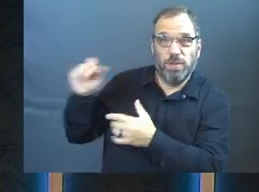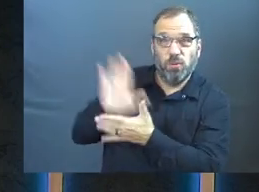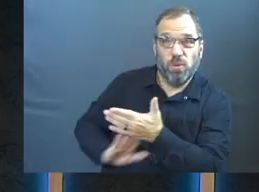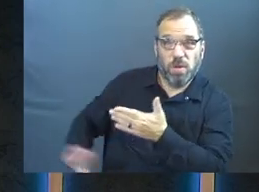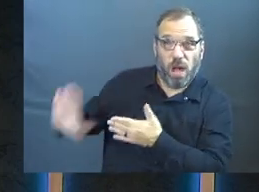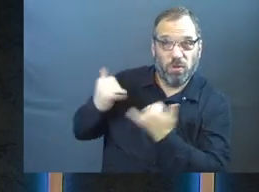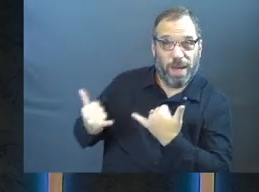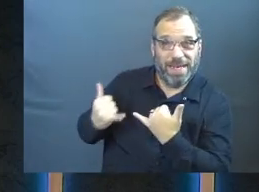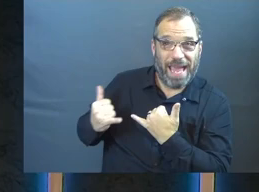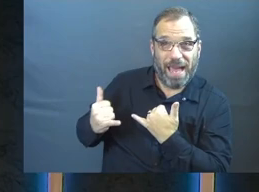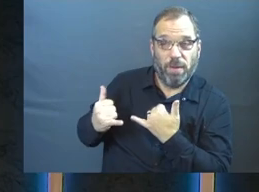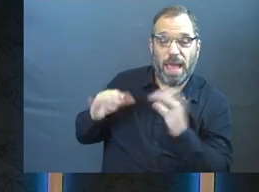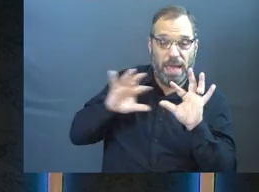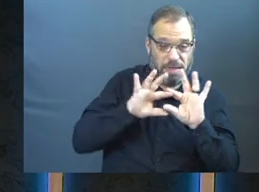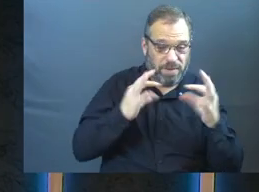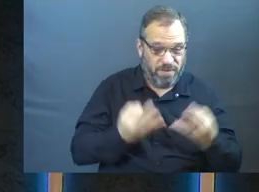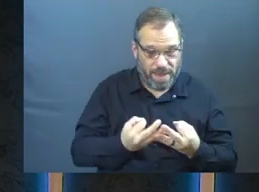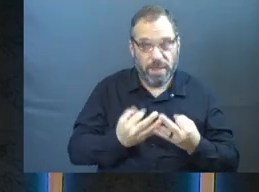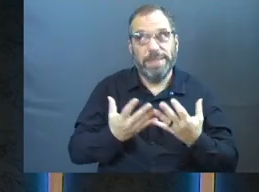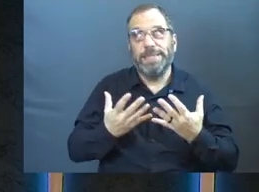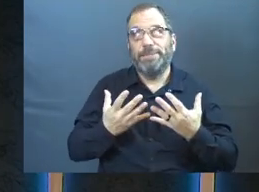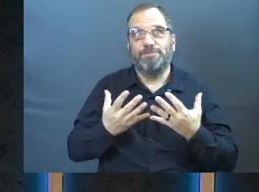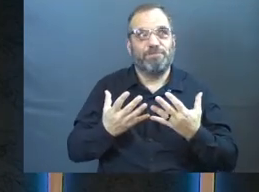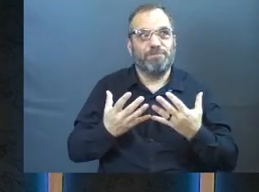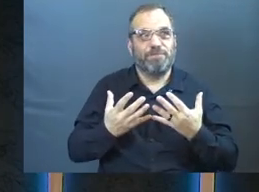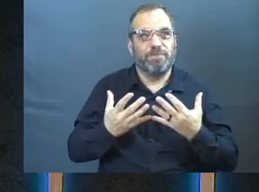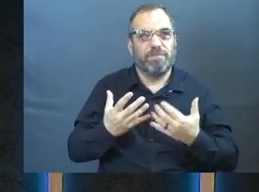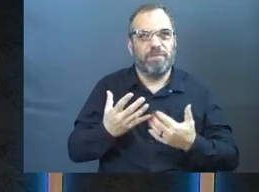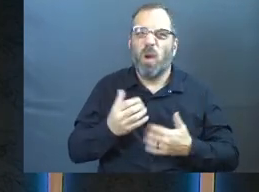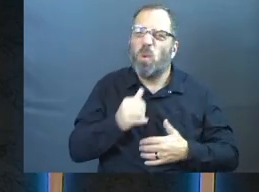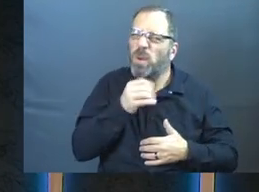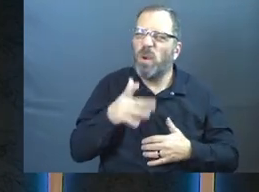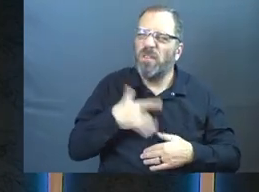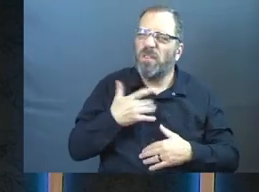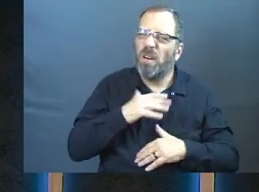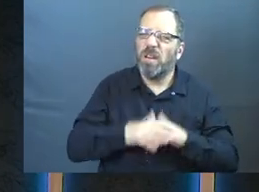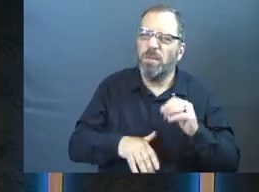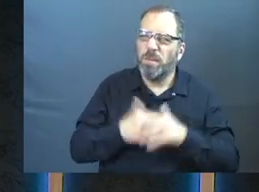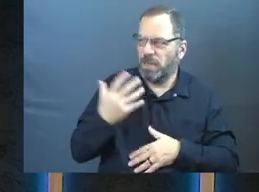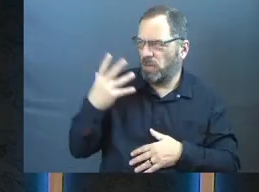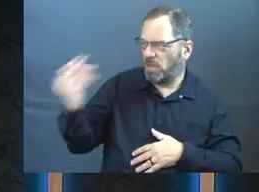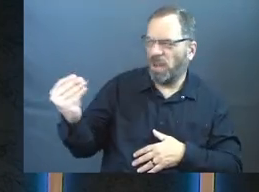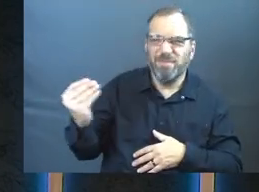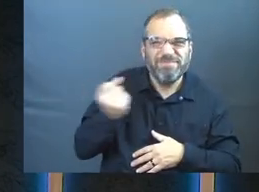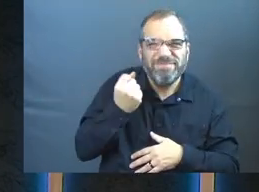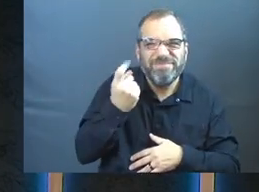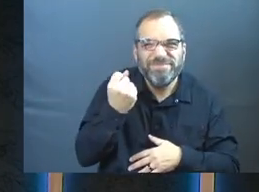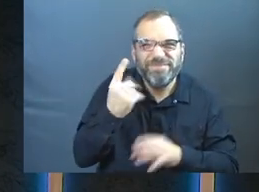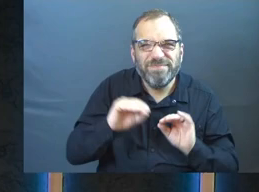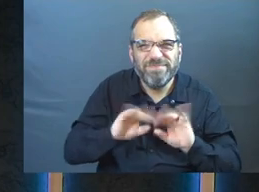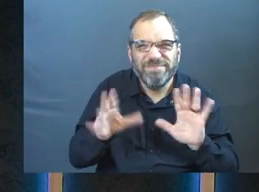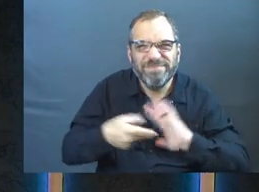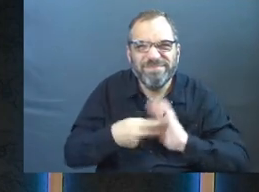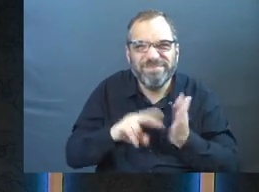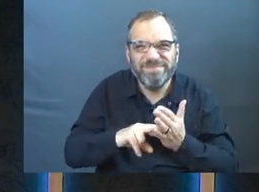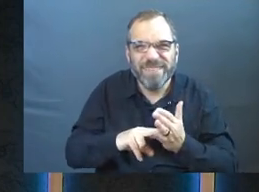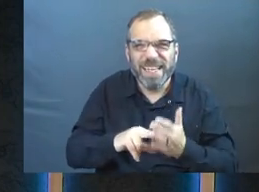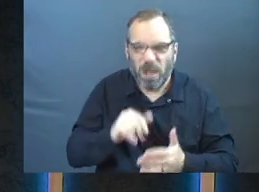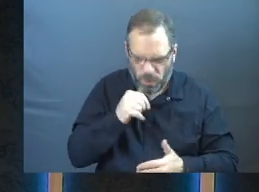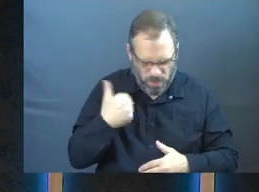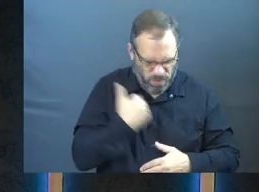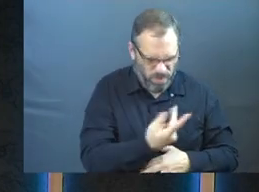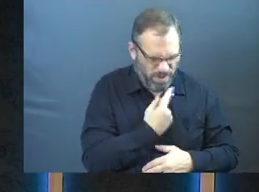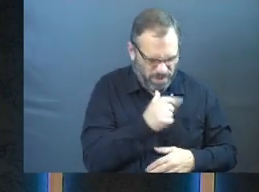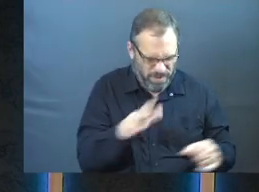college. And as a family, in some ways, we don't feel complete while she's not there. Does that make sense to you? We don't feel